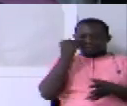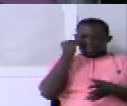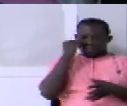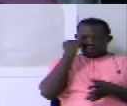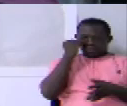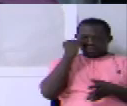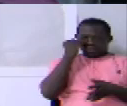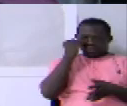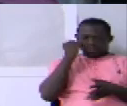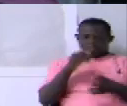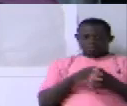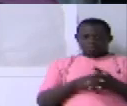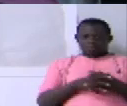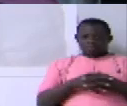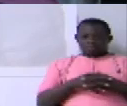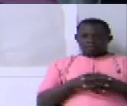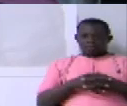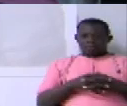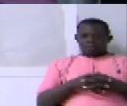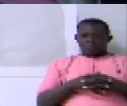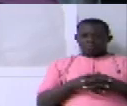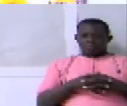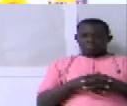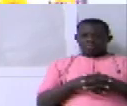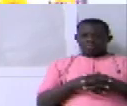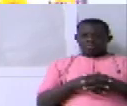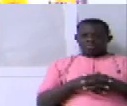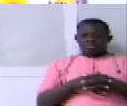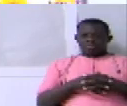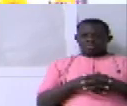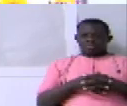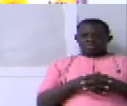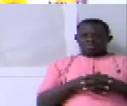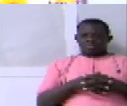la mosafo no wolem machoti anin telefon la